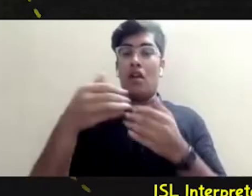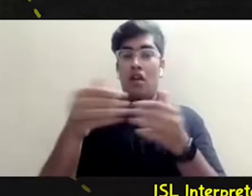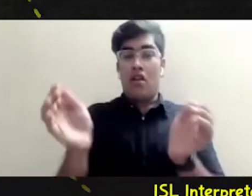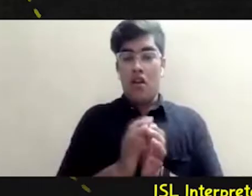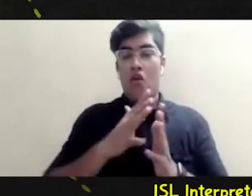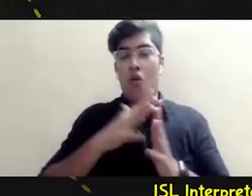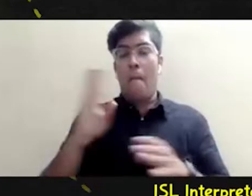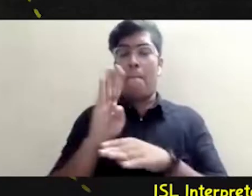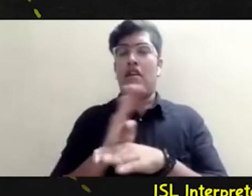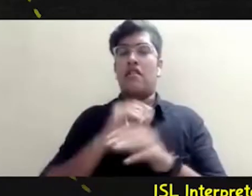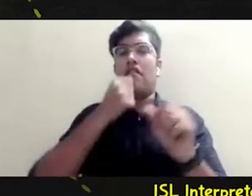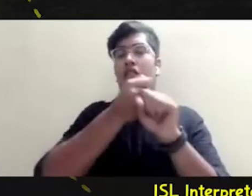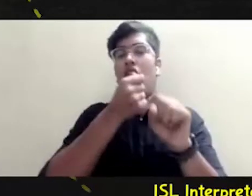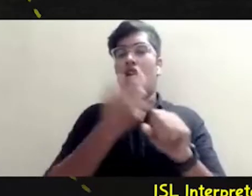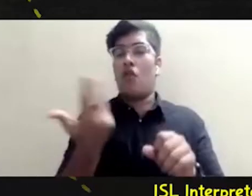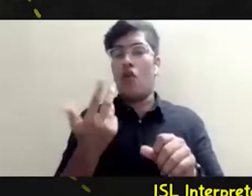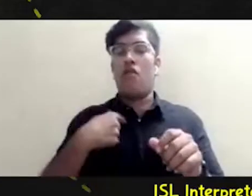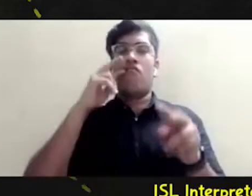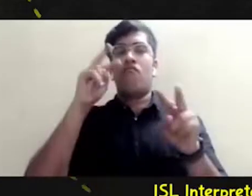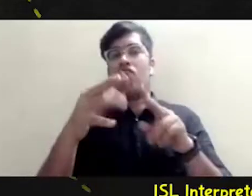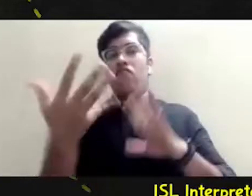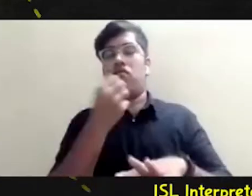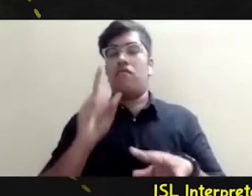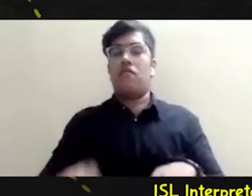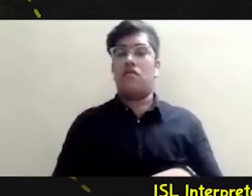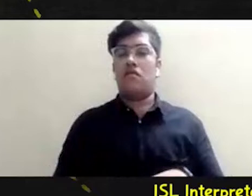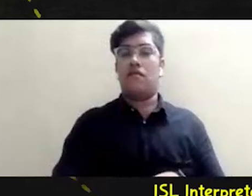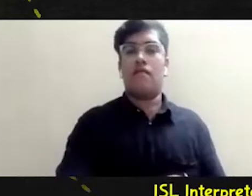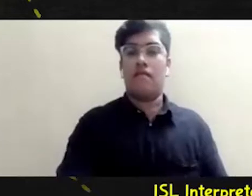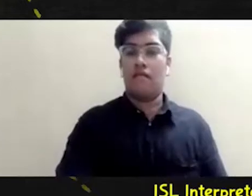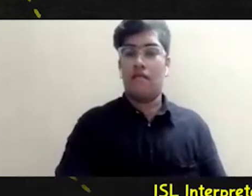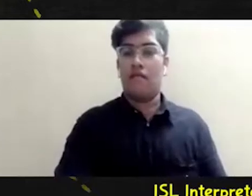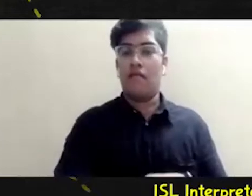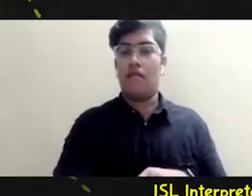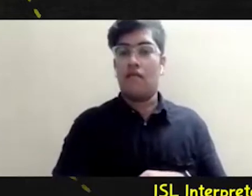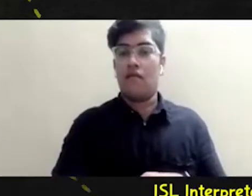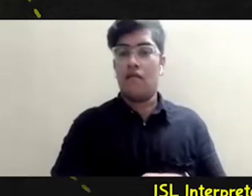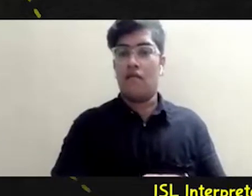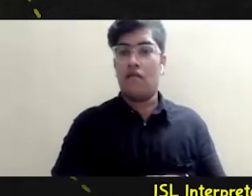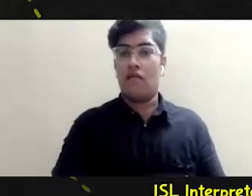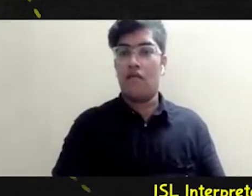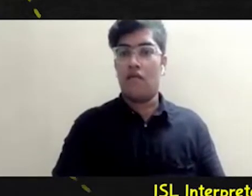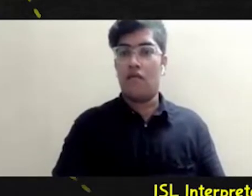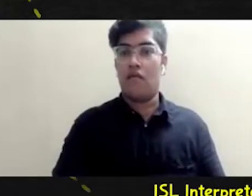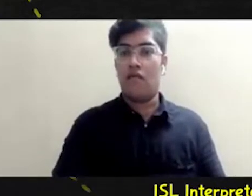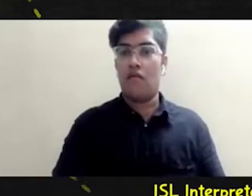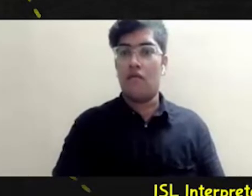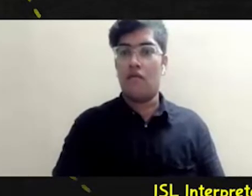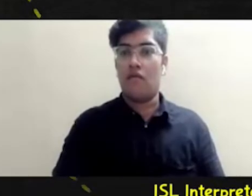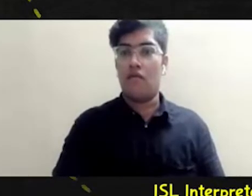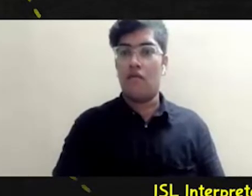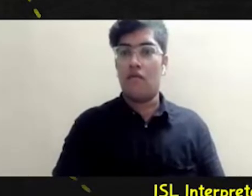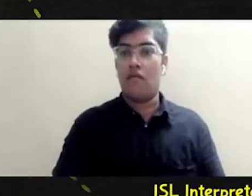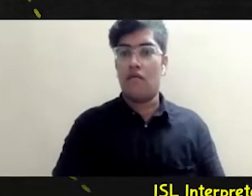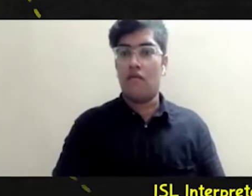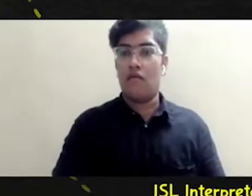existence to be acknowledged. The gradual legal and policy change will not help without a social reform, because people who have